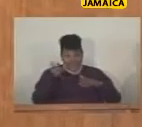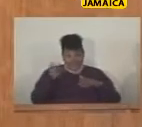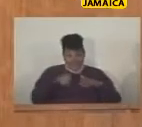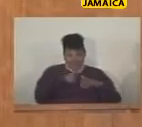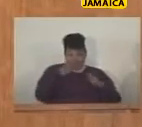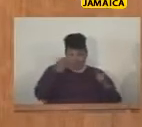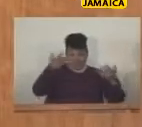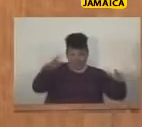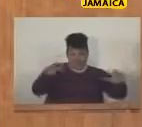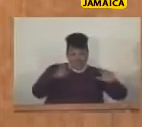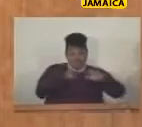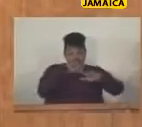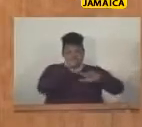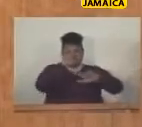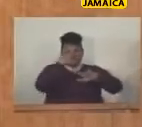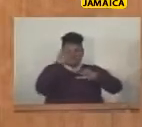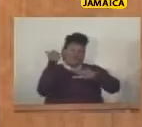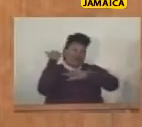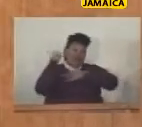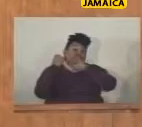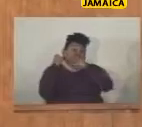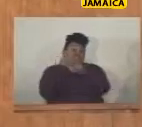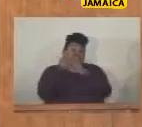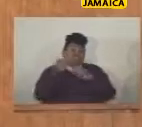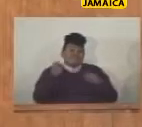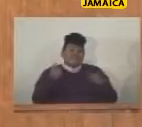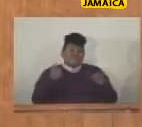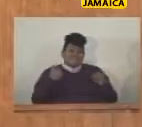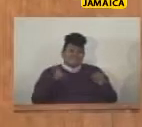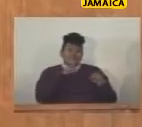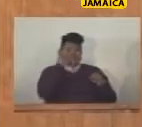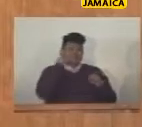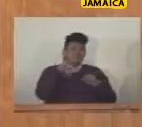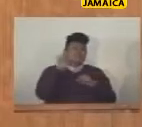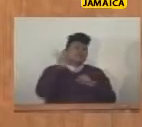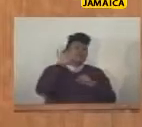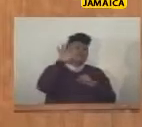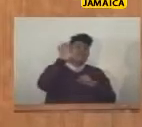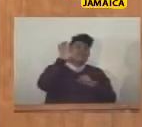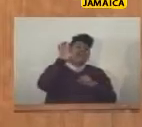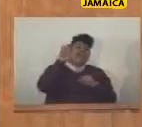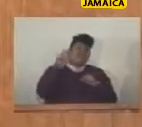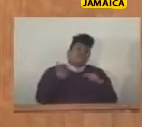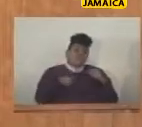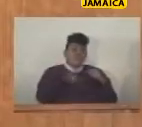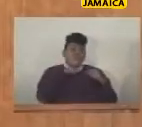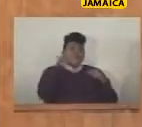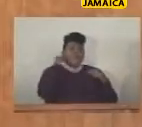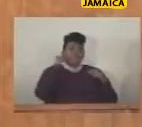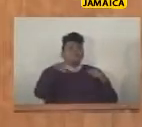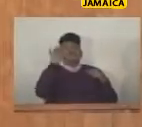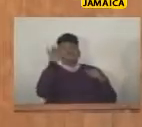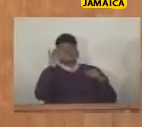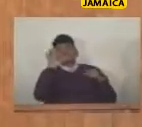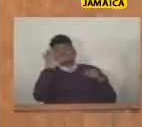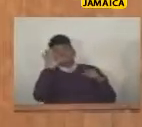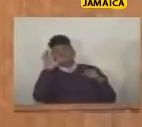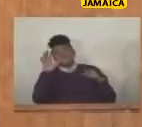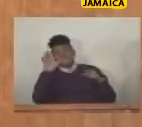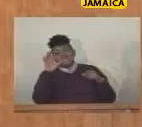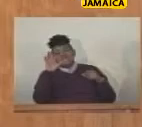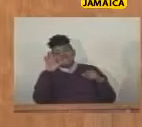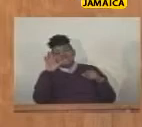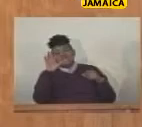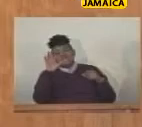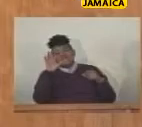that from February last year, wouldn't we be picking up 500? Wouldn't we be picking up 500?